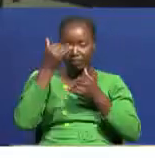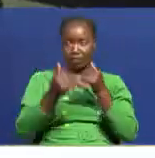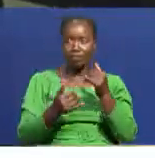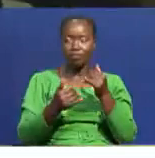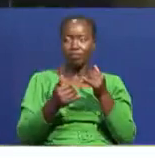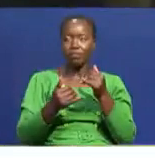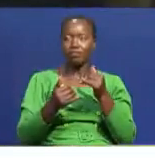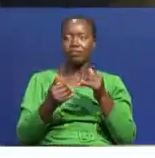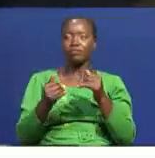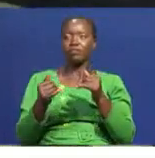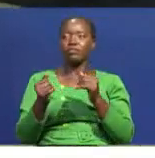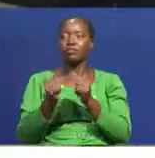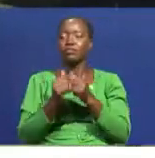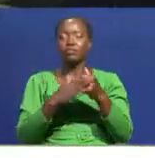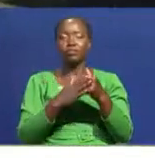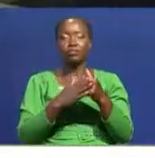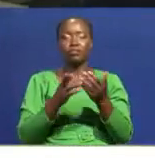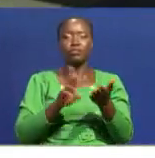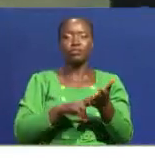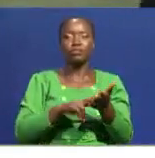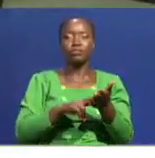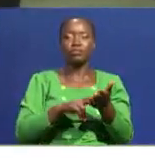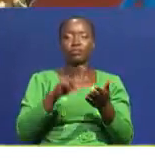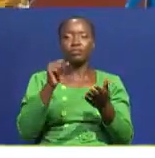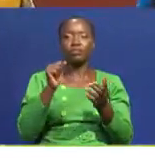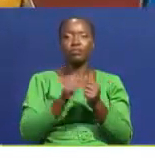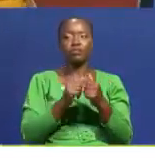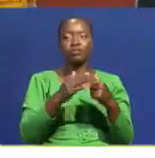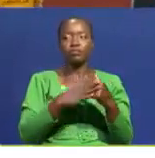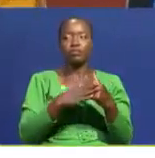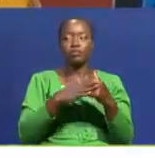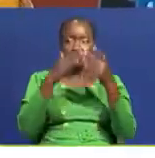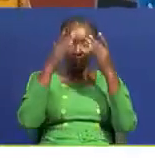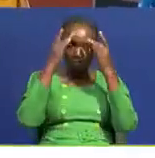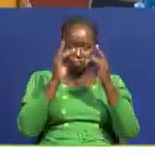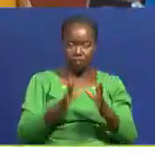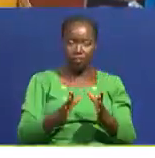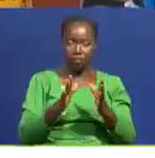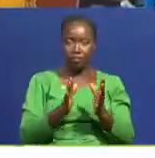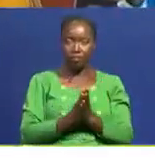12th and 19th in what will be a repeat of 2019 title decider